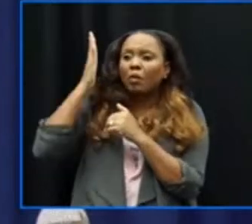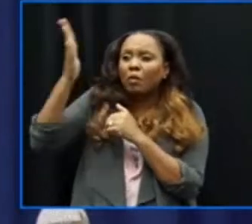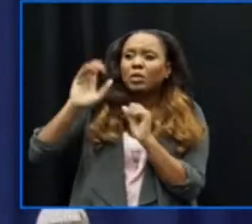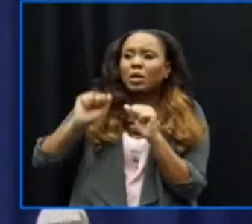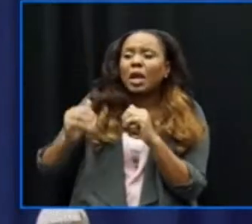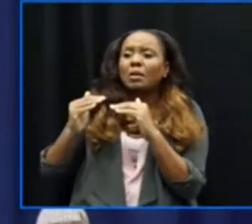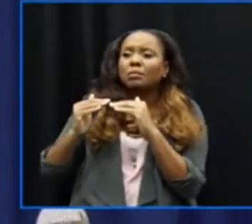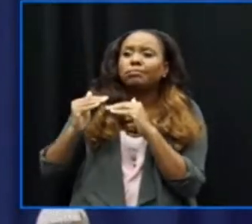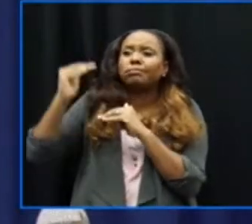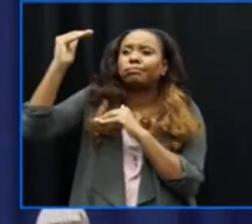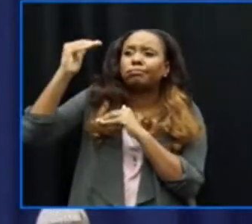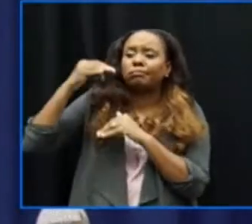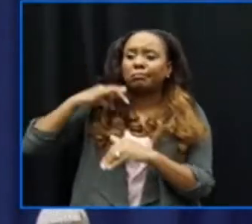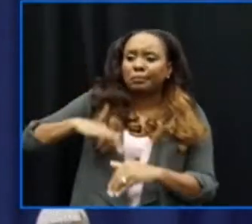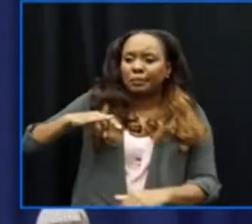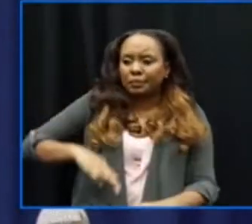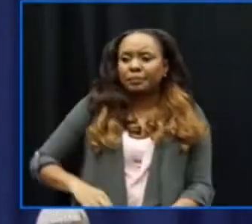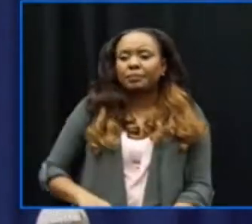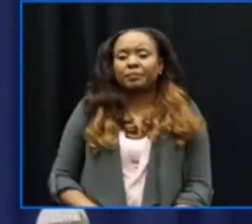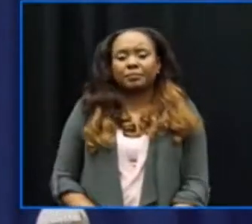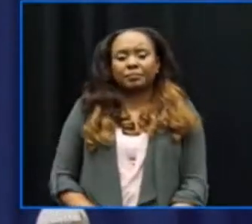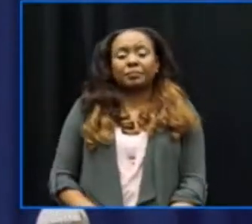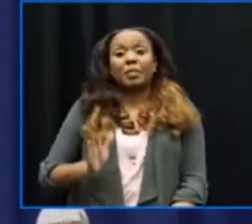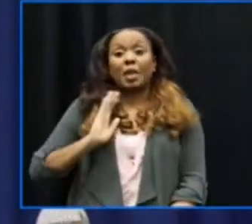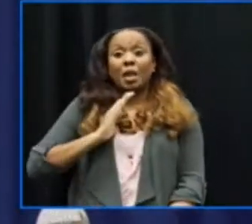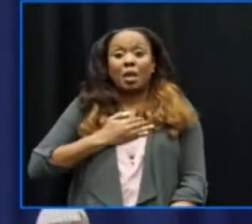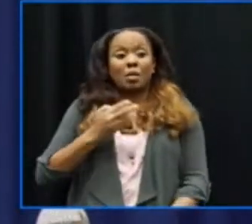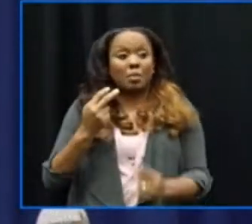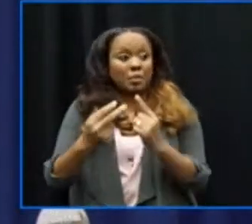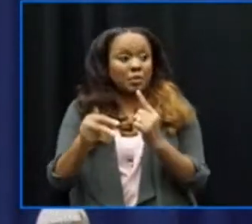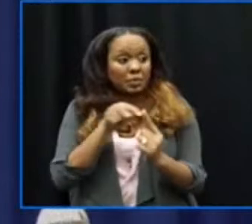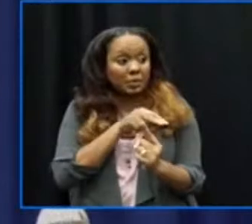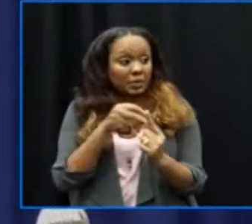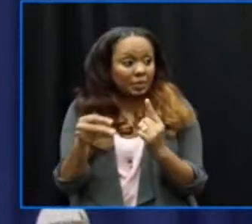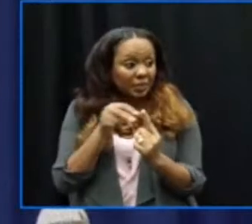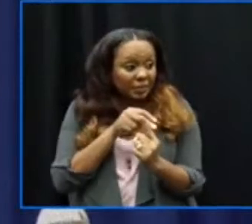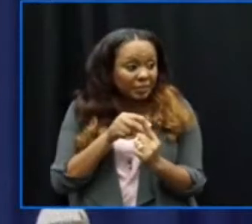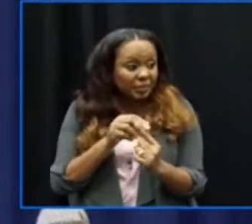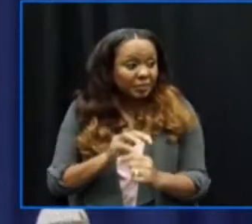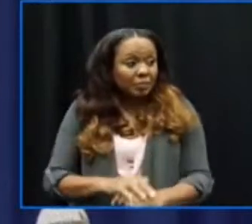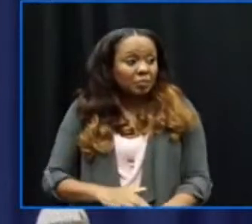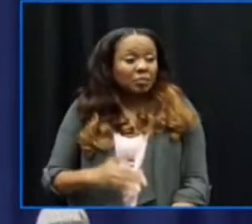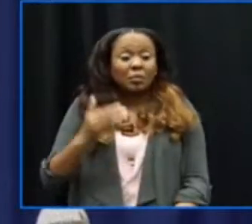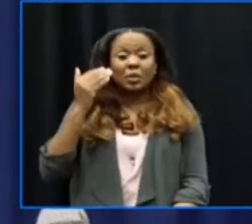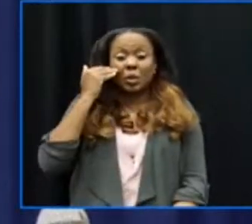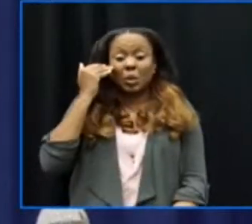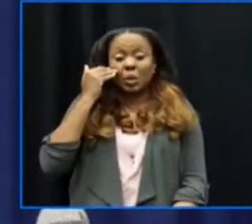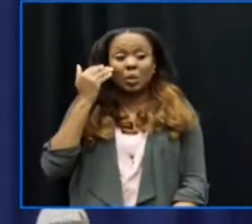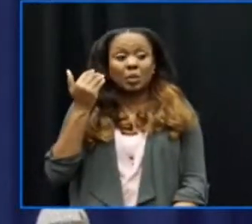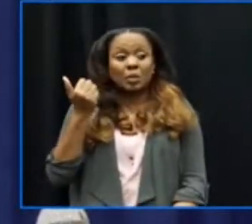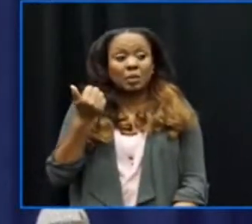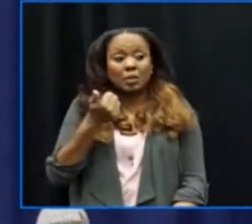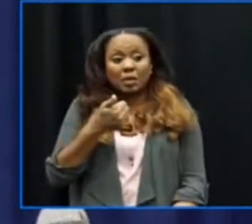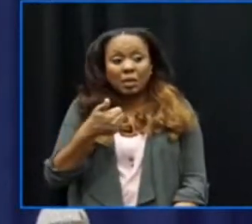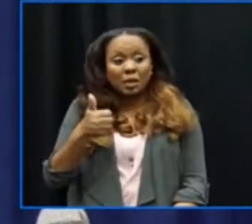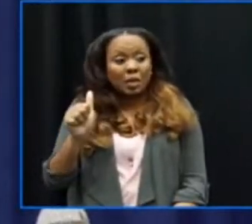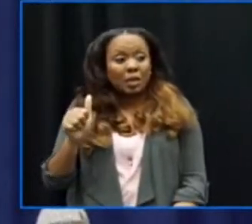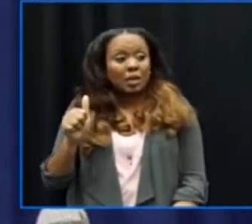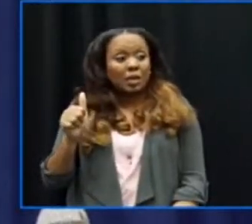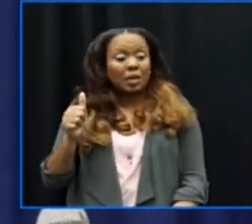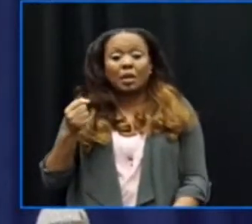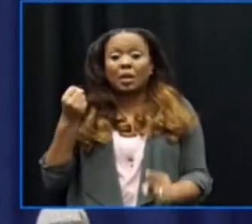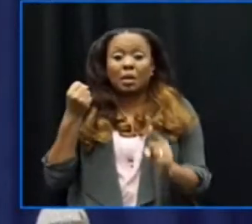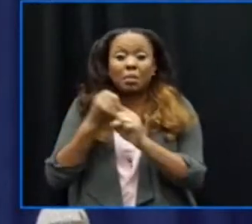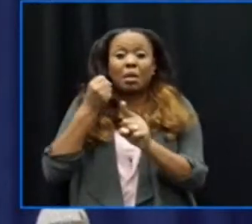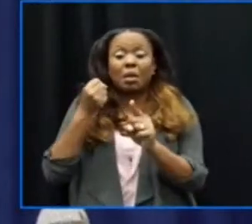forward. From the private sector's perspective, we know that any impact or redesign of the